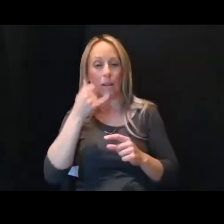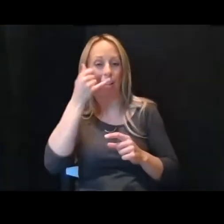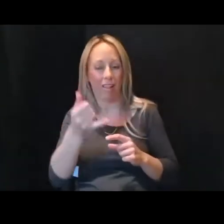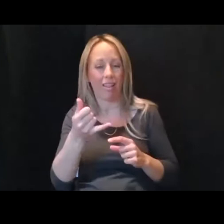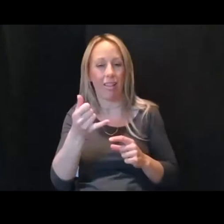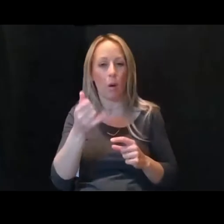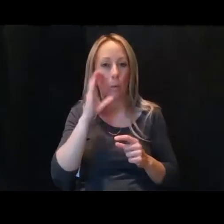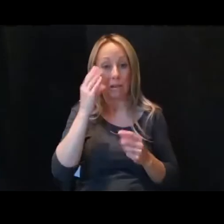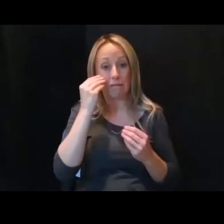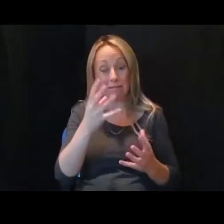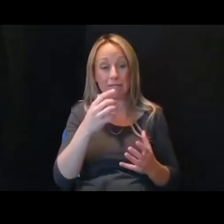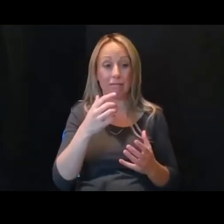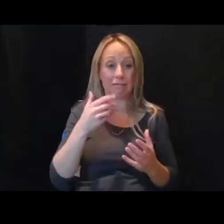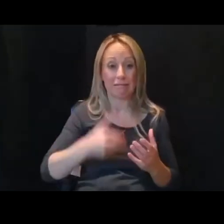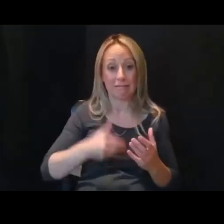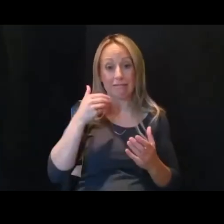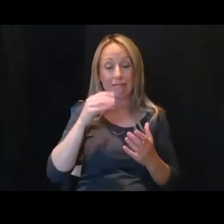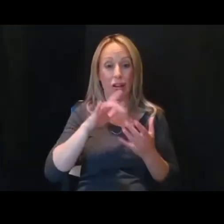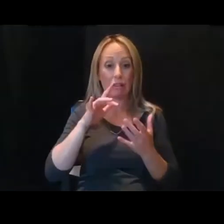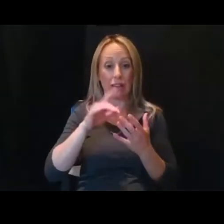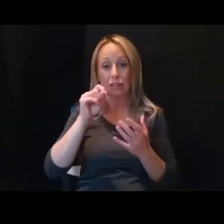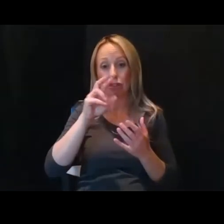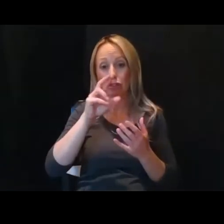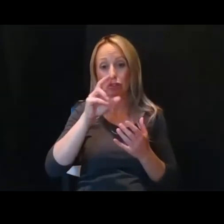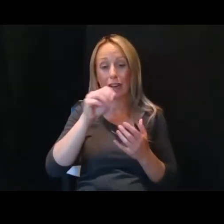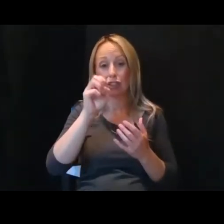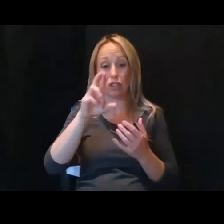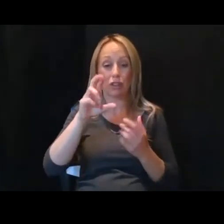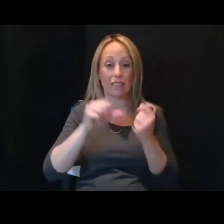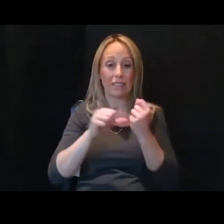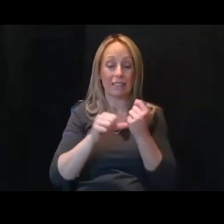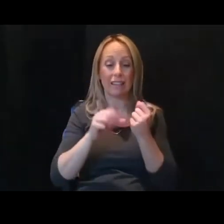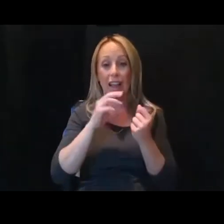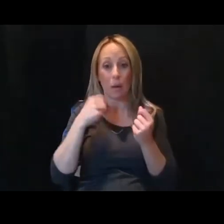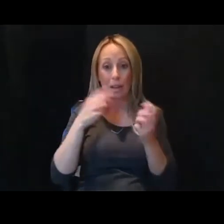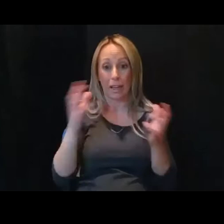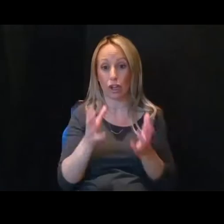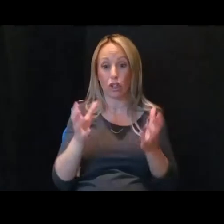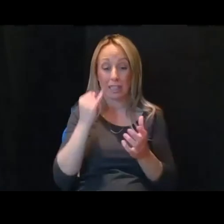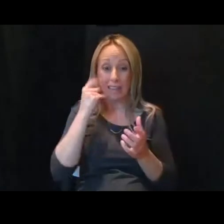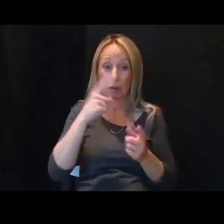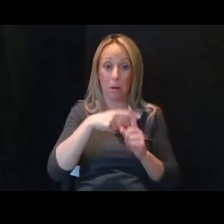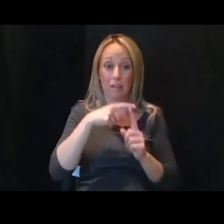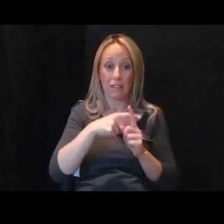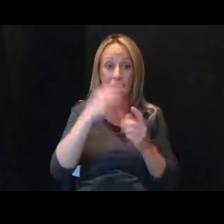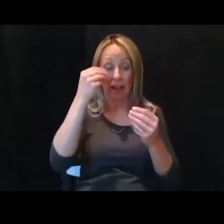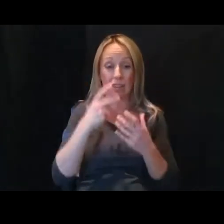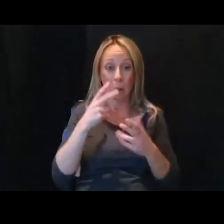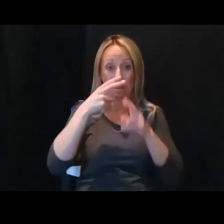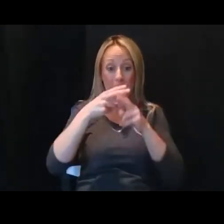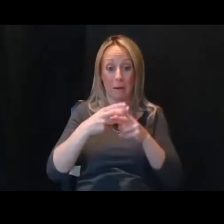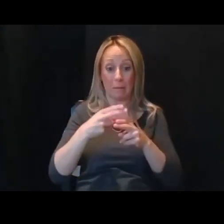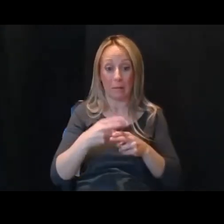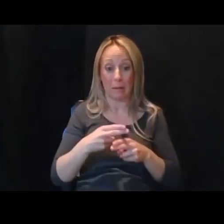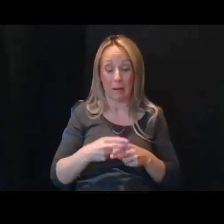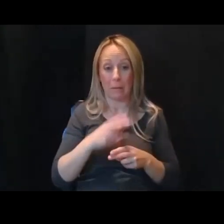someone who tested positive for COVID-19. We encourage people who are positive to inform their contacts and let them know that we'll be